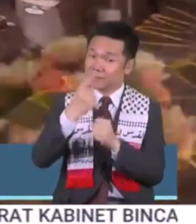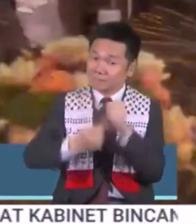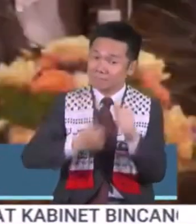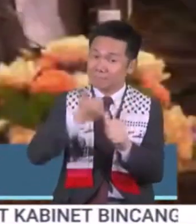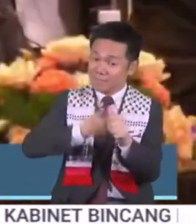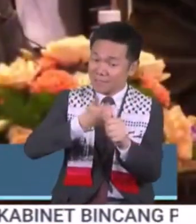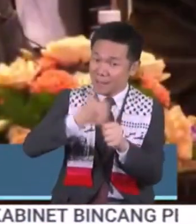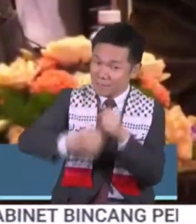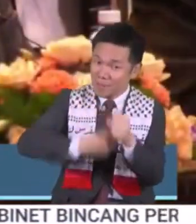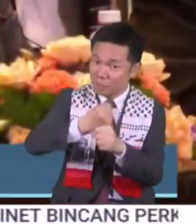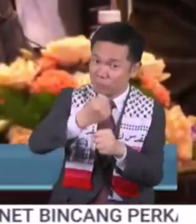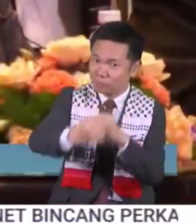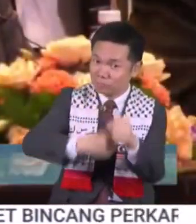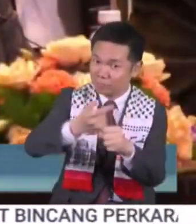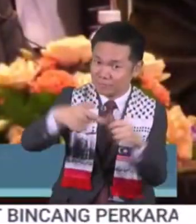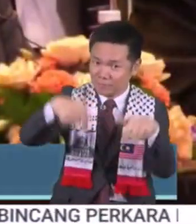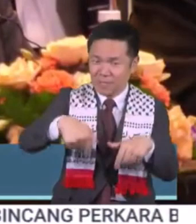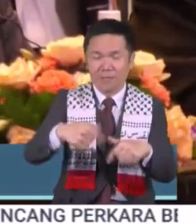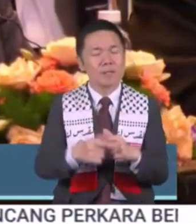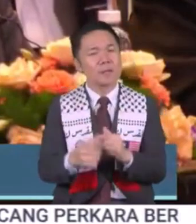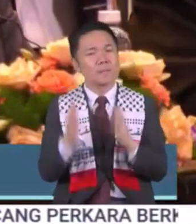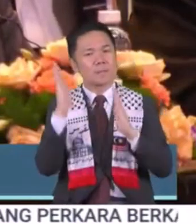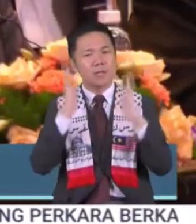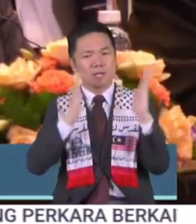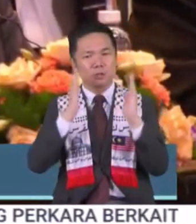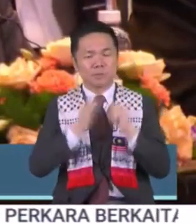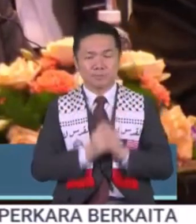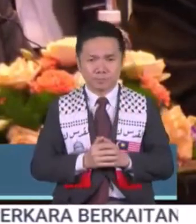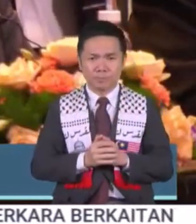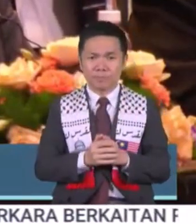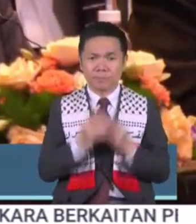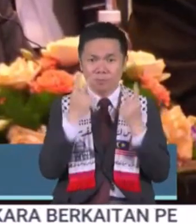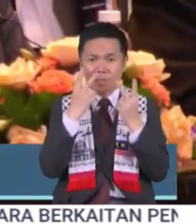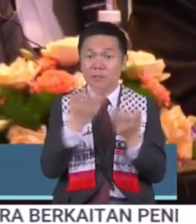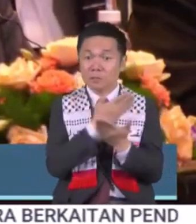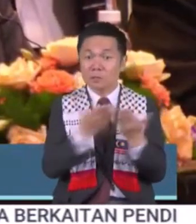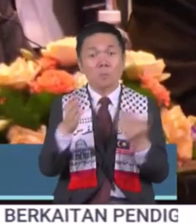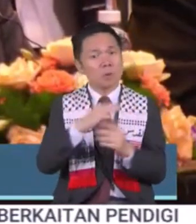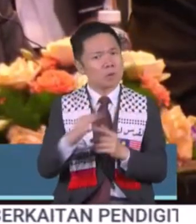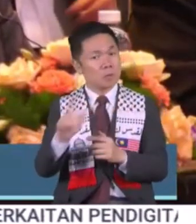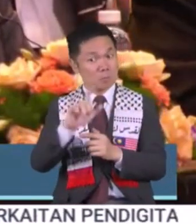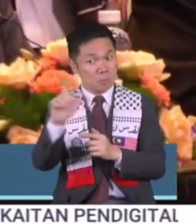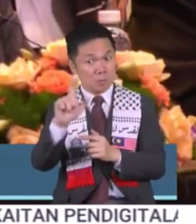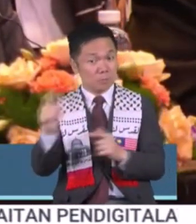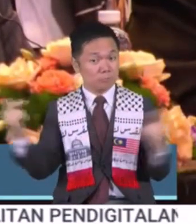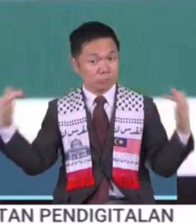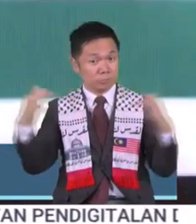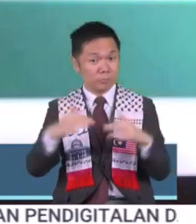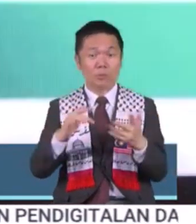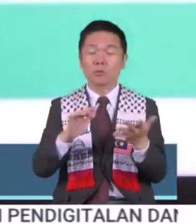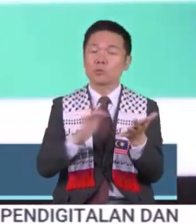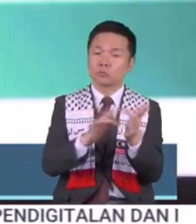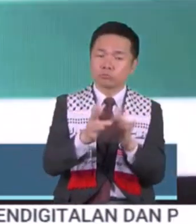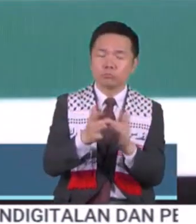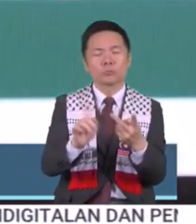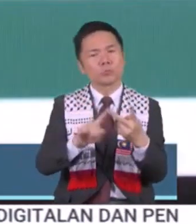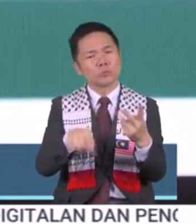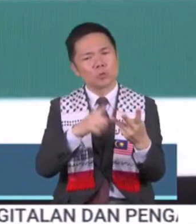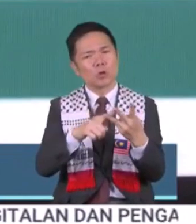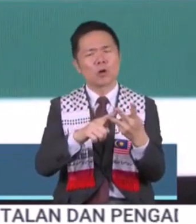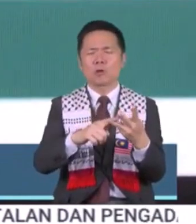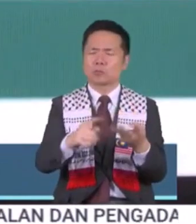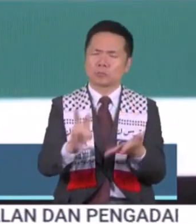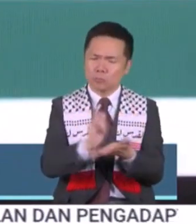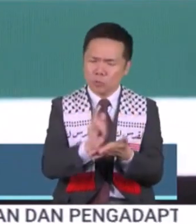Malaysia. If this conference you observe among the Muslims here, among the Christians or Buddhists